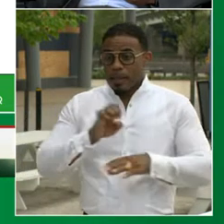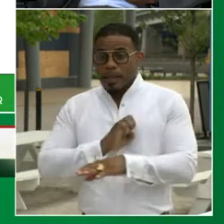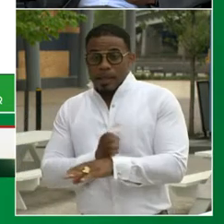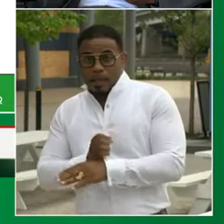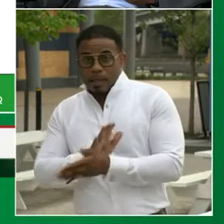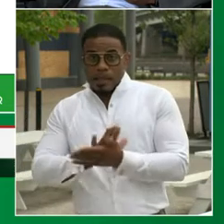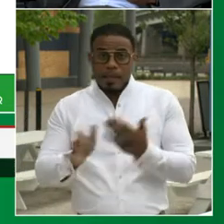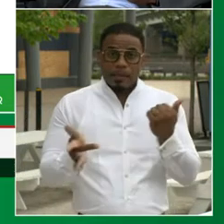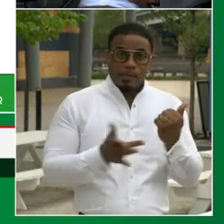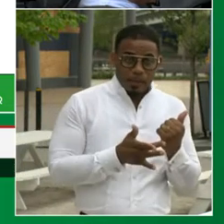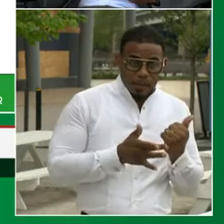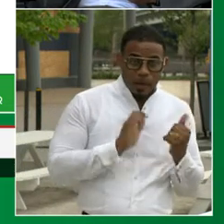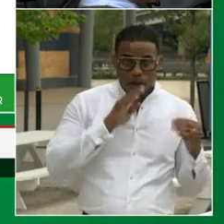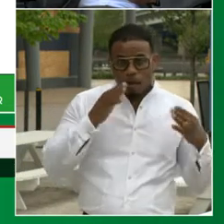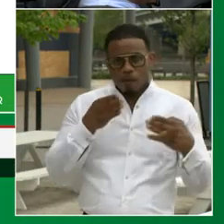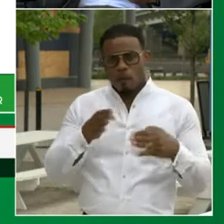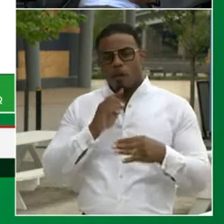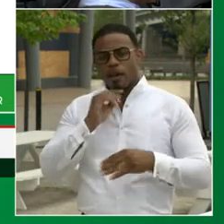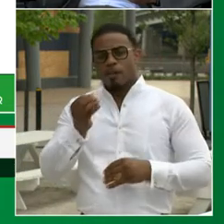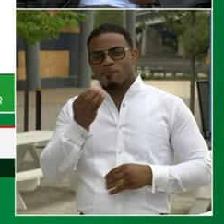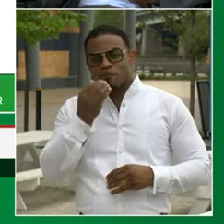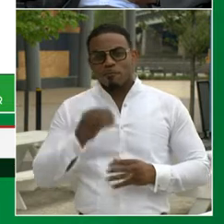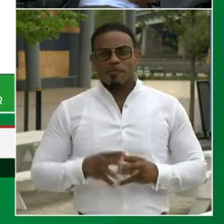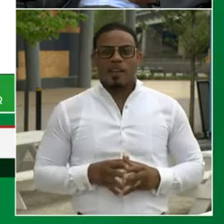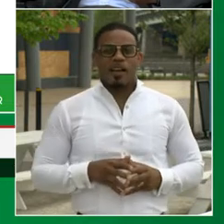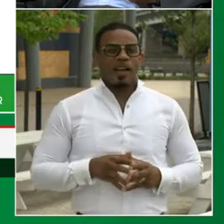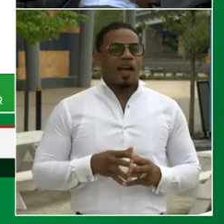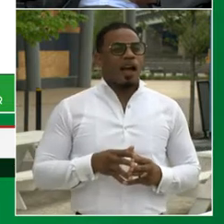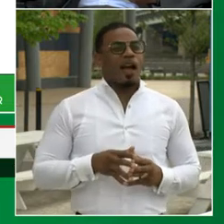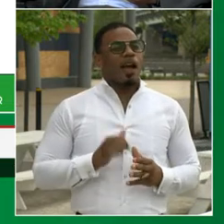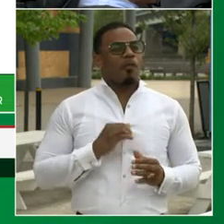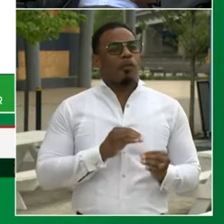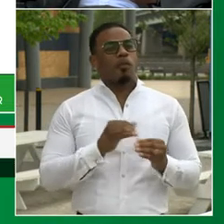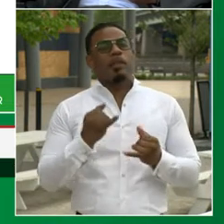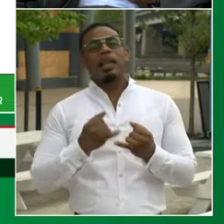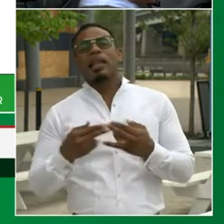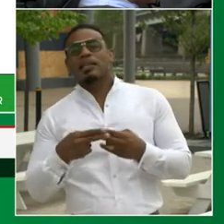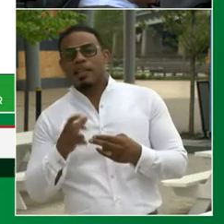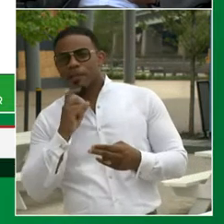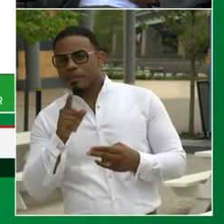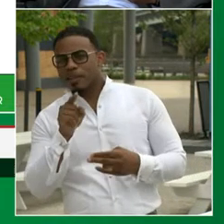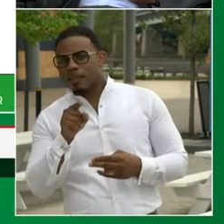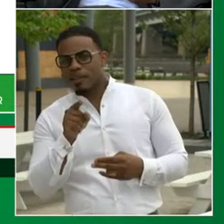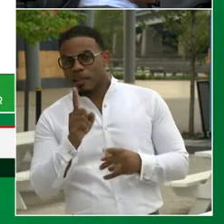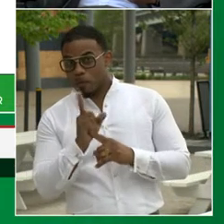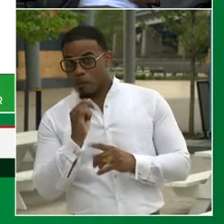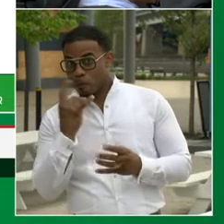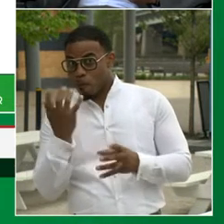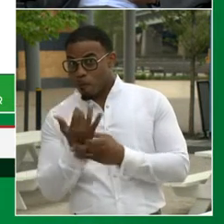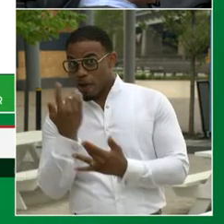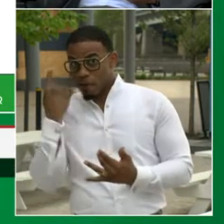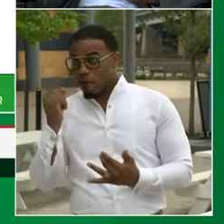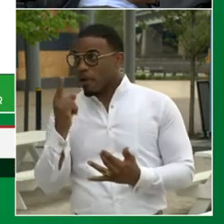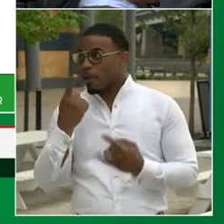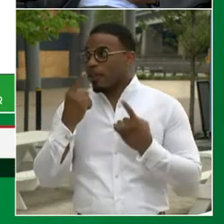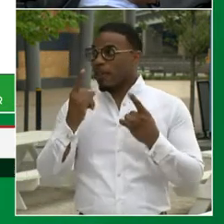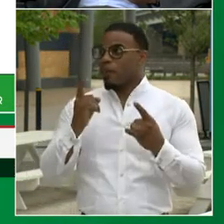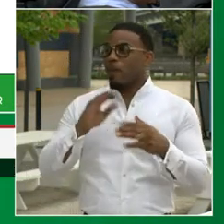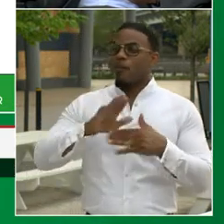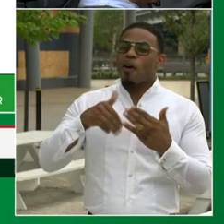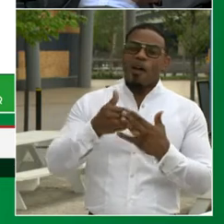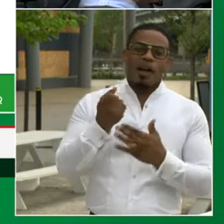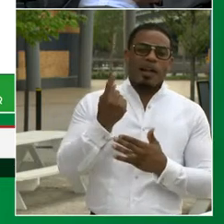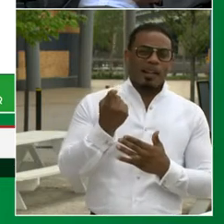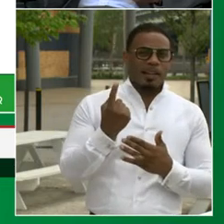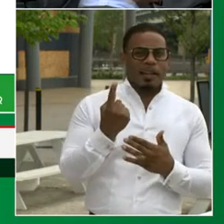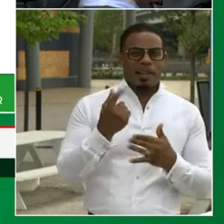clean tech, agribusiness, food. And if we move to the last slide, and that's going to be the moment that we're waiting for, the announcement of all the